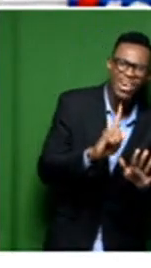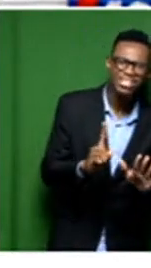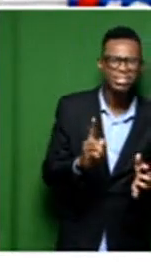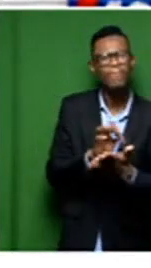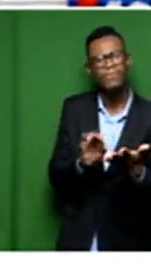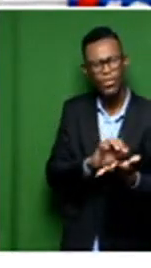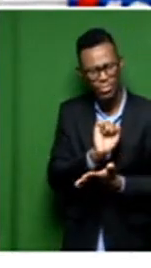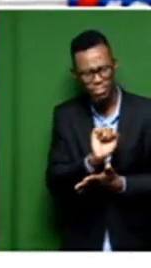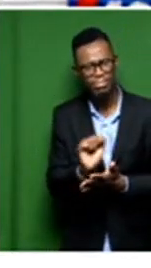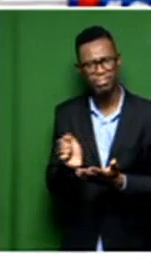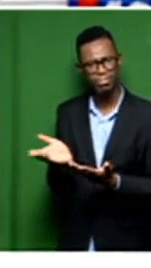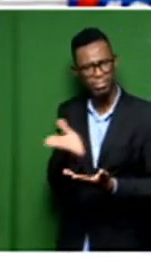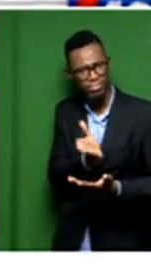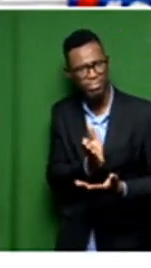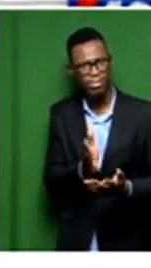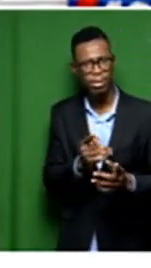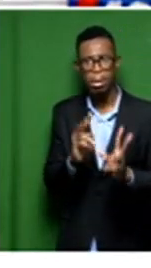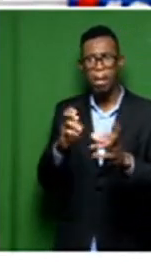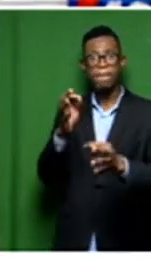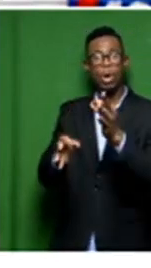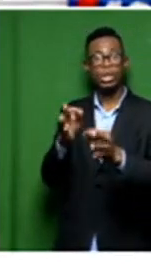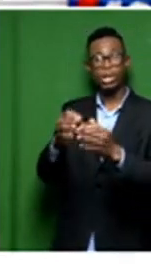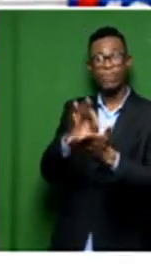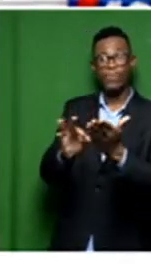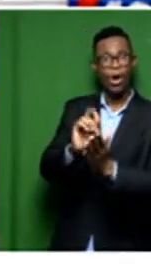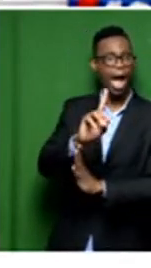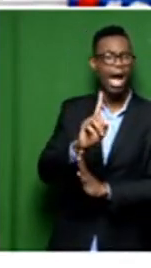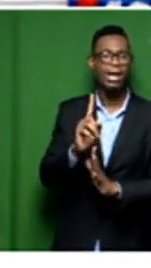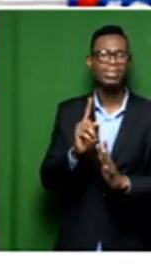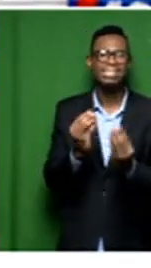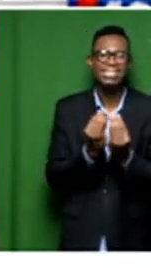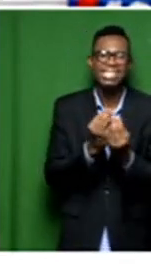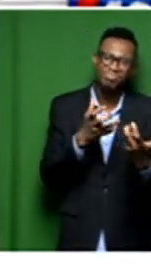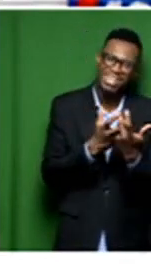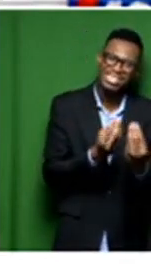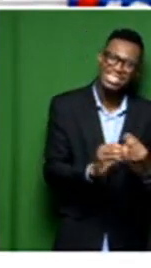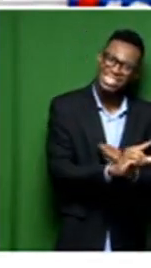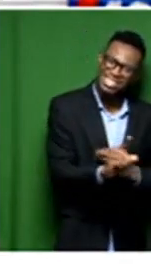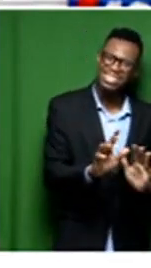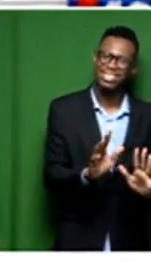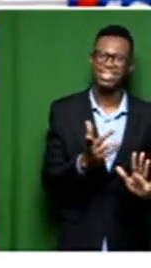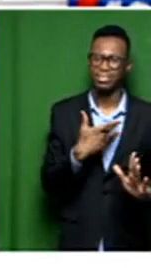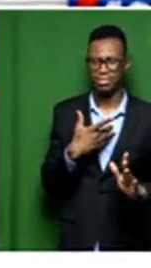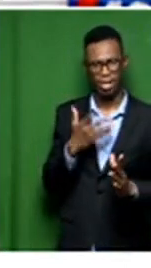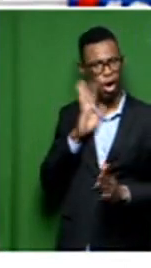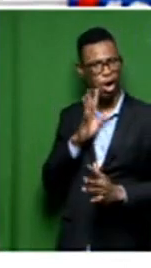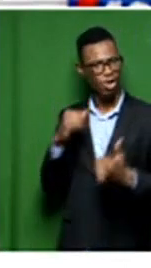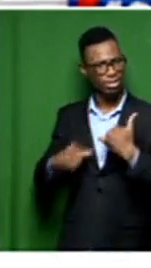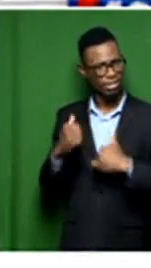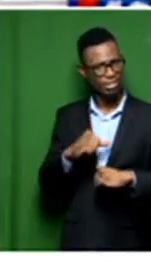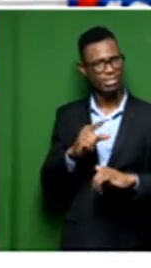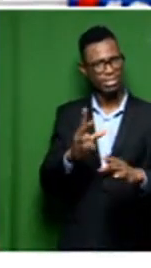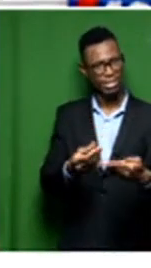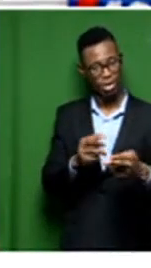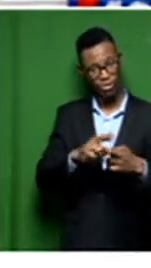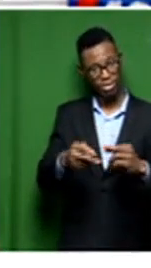that. But the whole experience itself of seeing how their voice is counted alongside others, and when we count up the results,